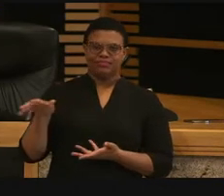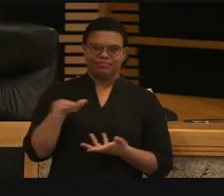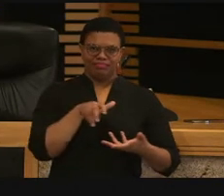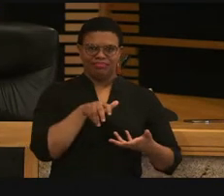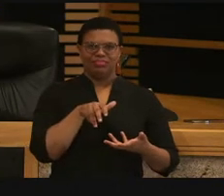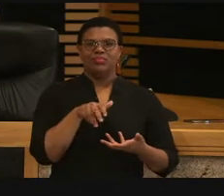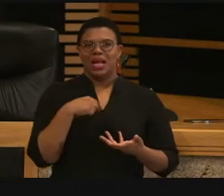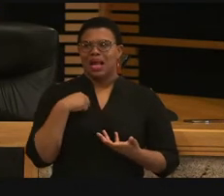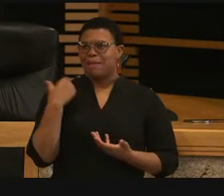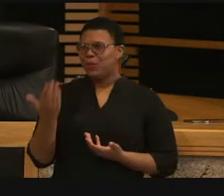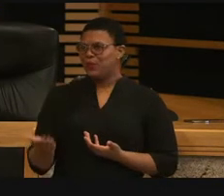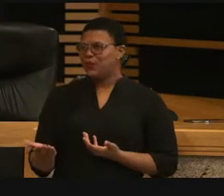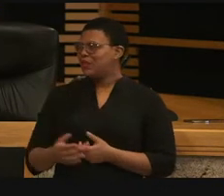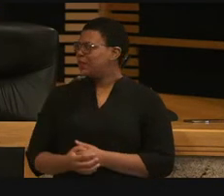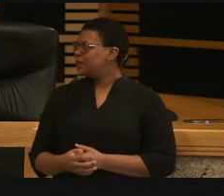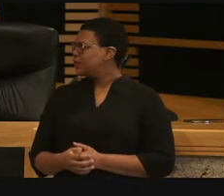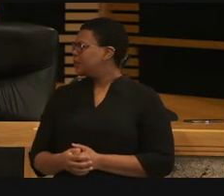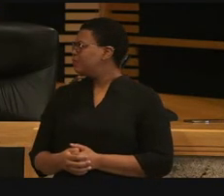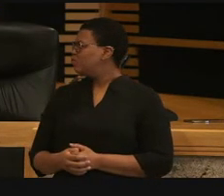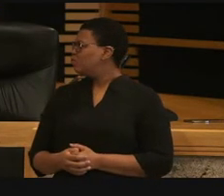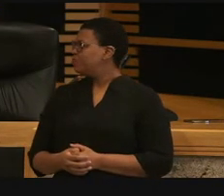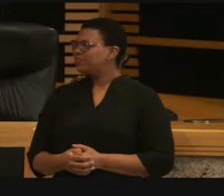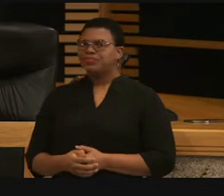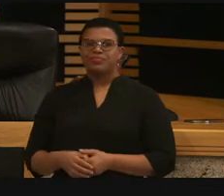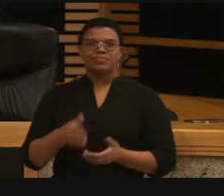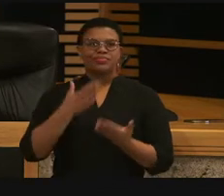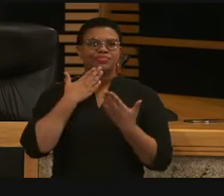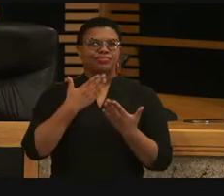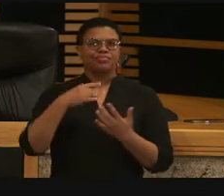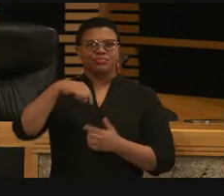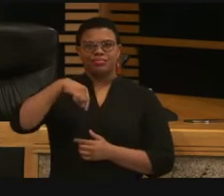I so move. Thank you, Honorable Kotoi.